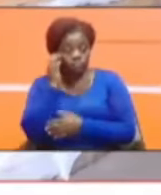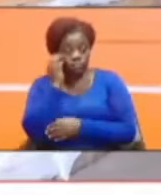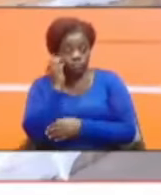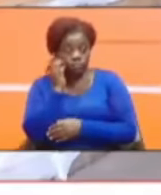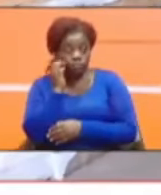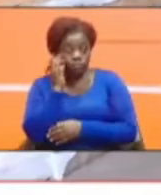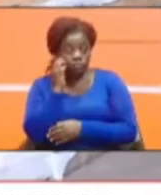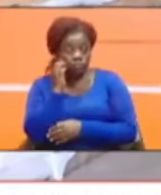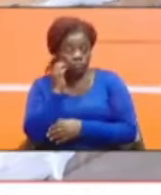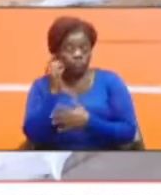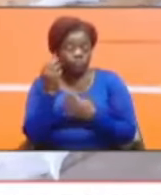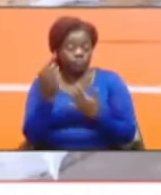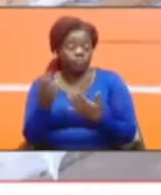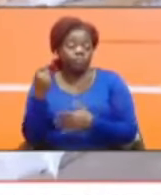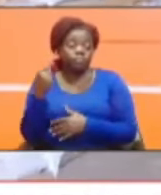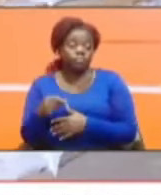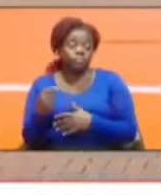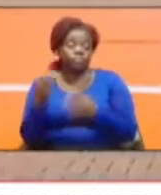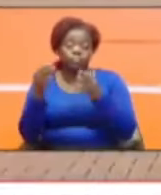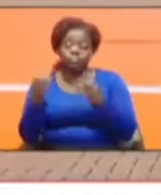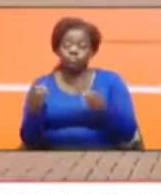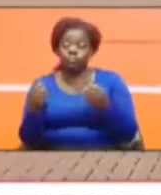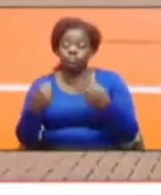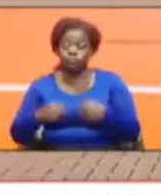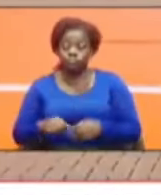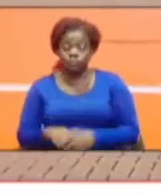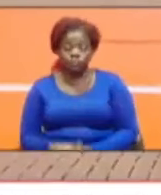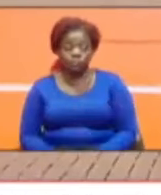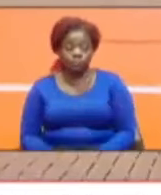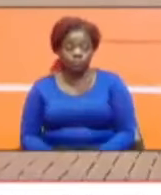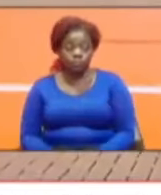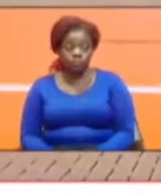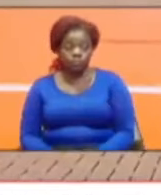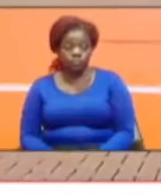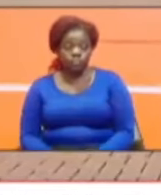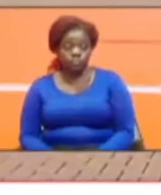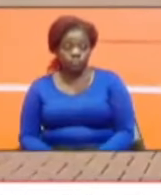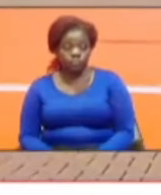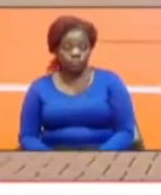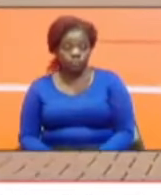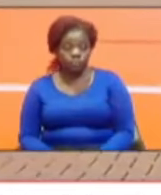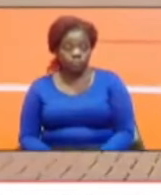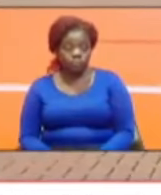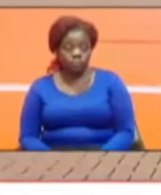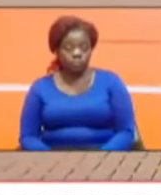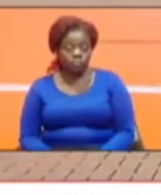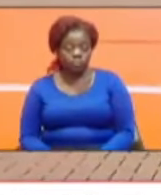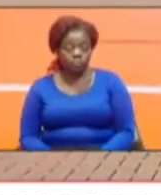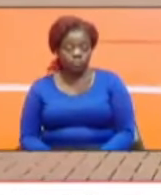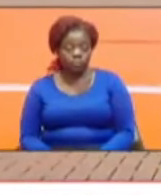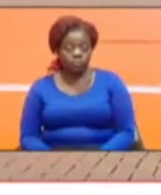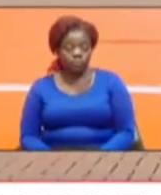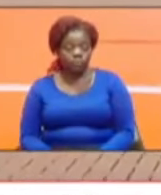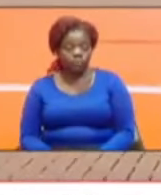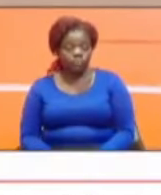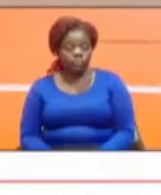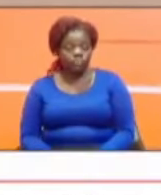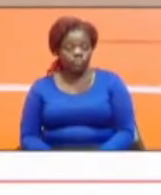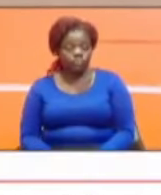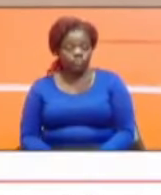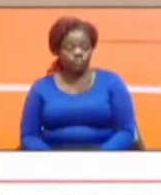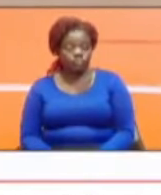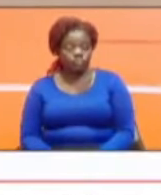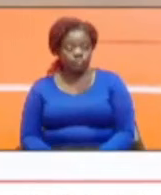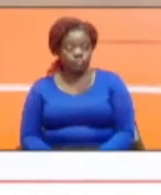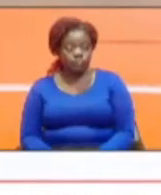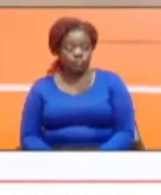kwongera omutindo ku bintu bye bakola. Now today we received our friends from Netherlands who had a tour here. We had a